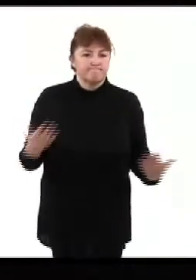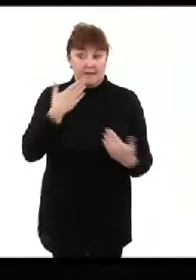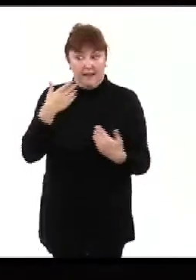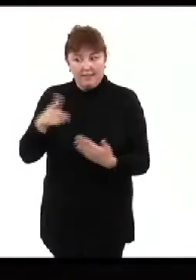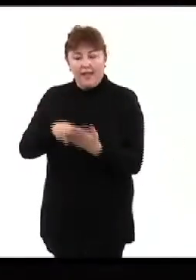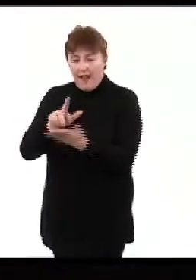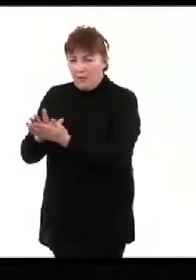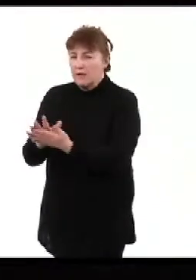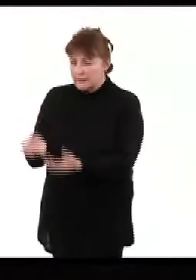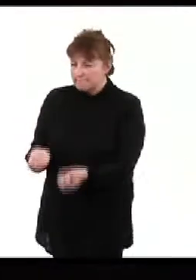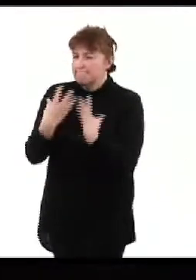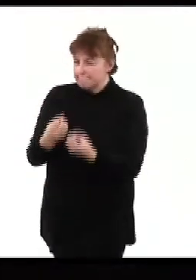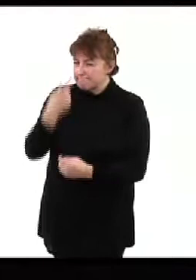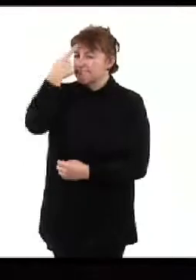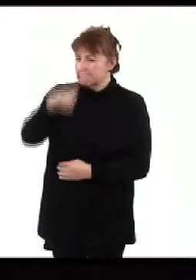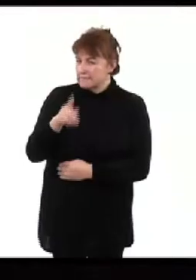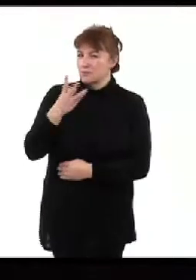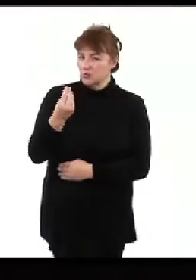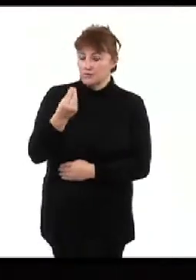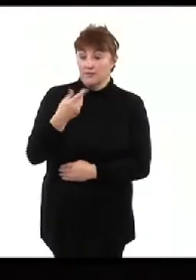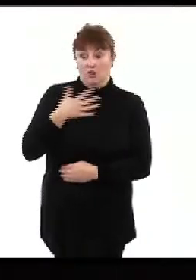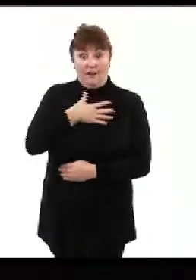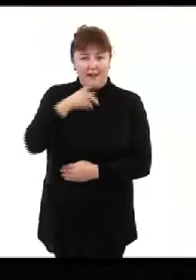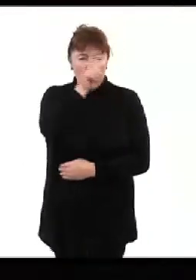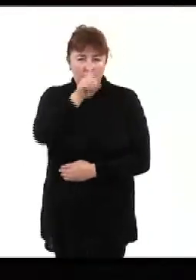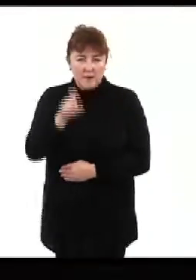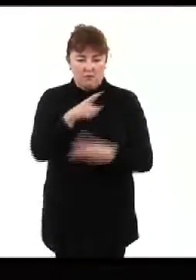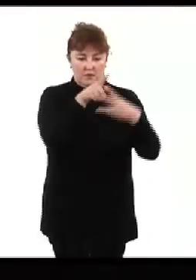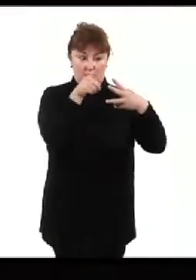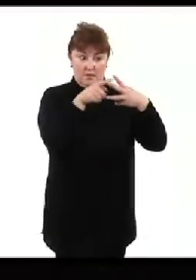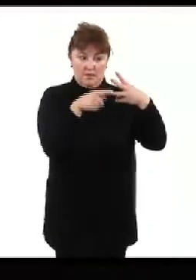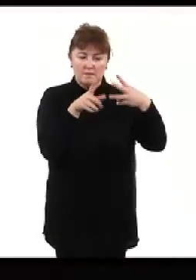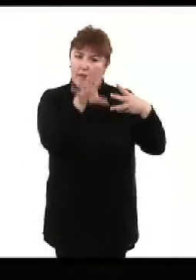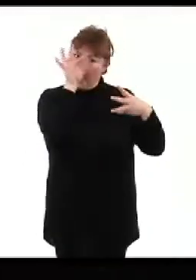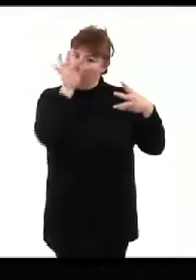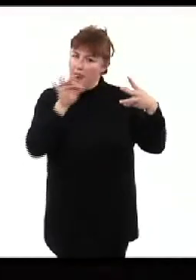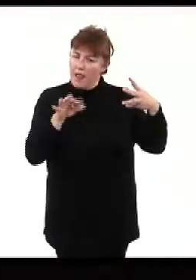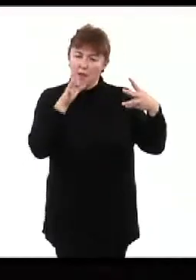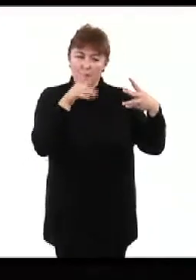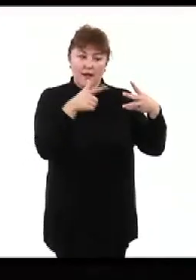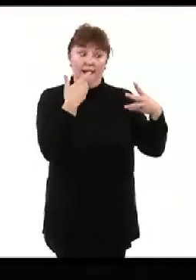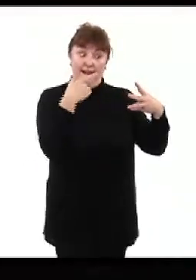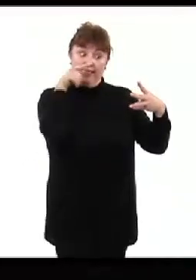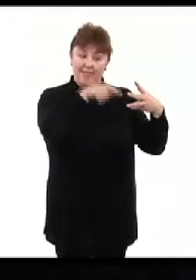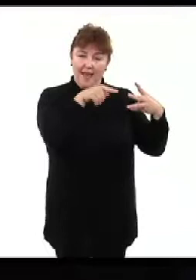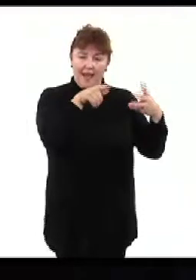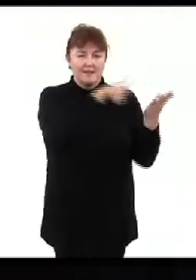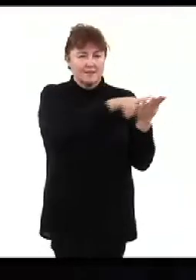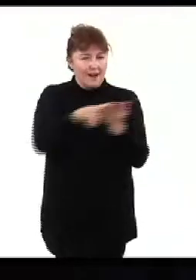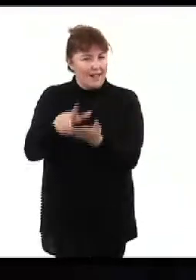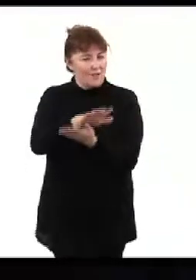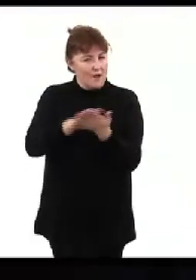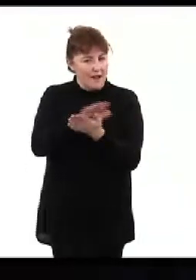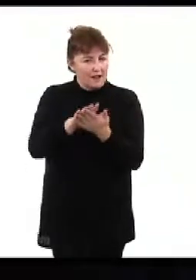to pose three questions. And I've selected these questions because they illustrate how sign